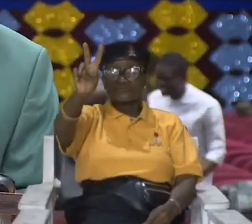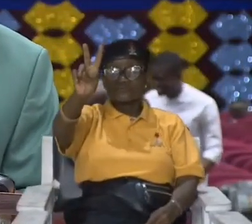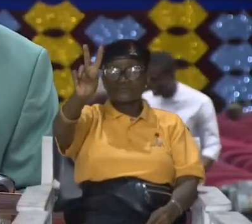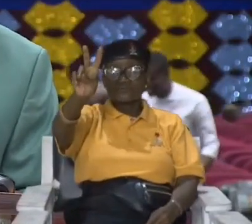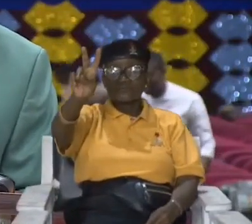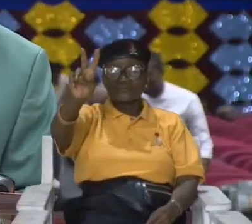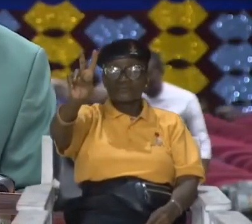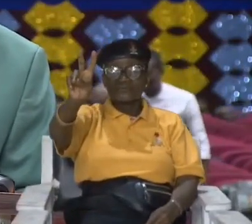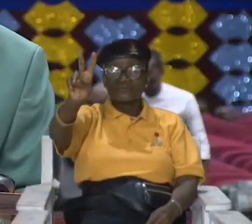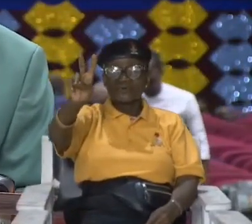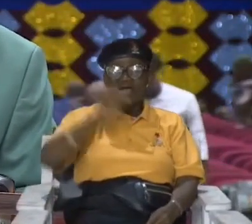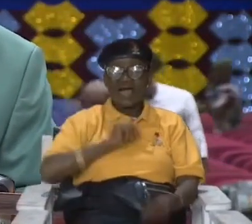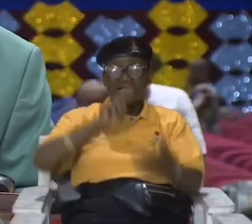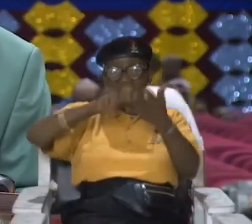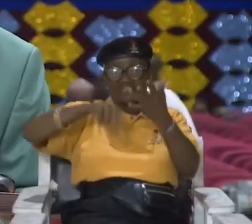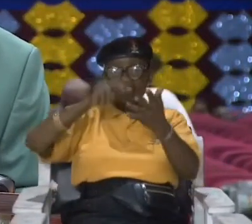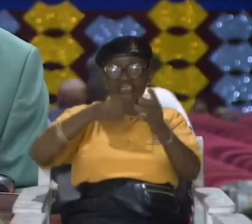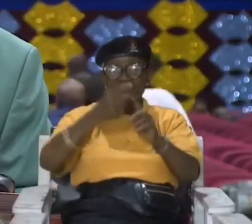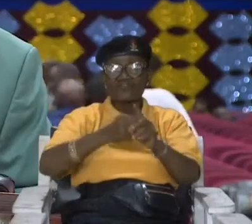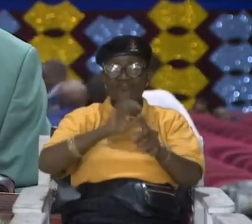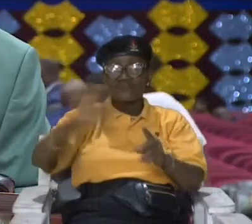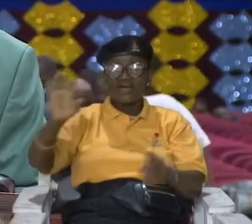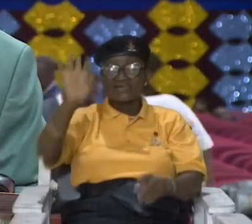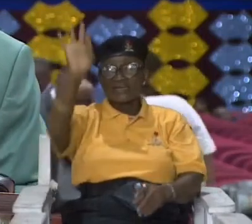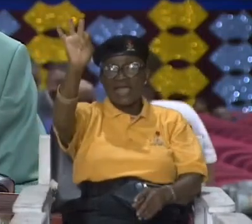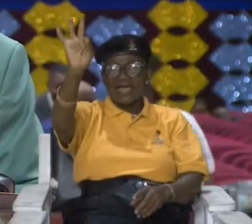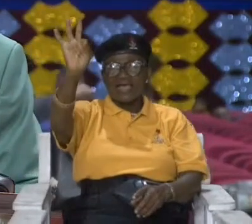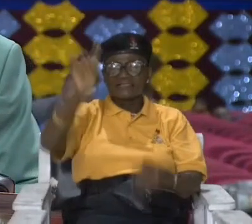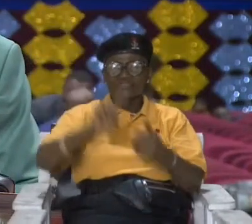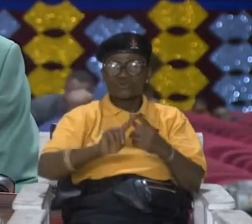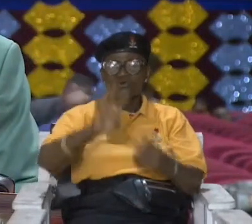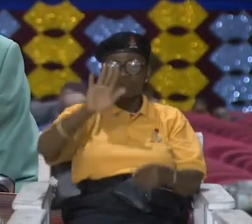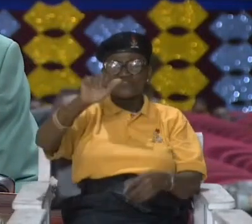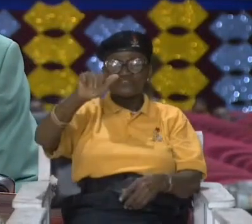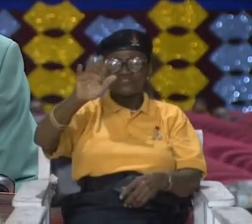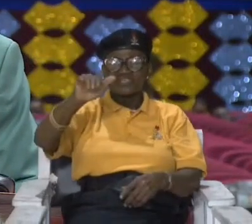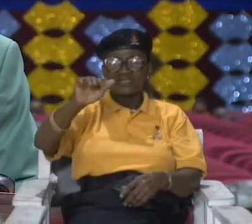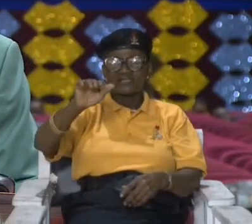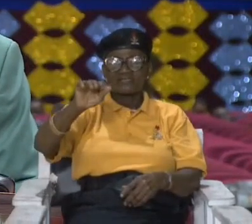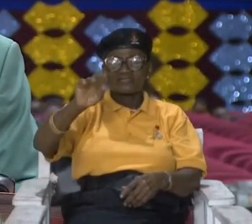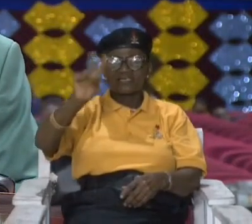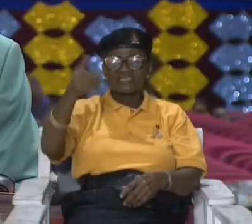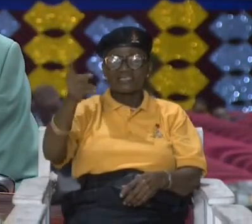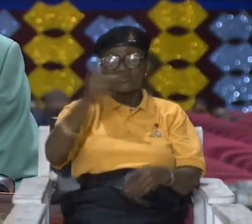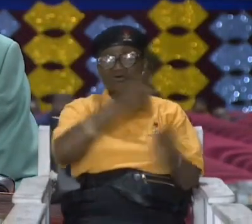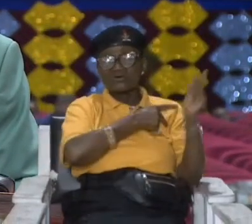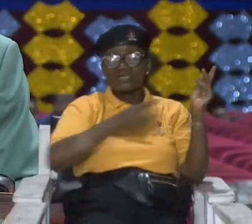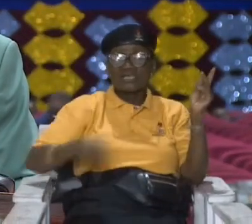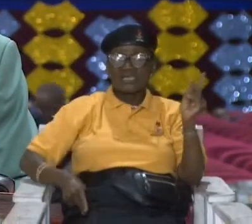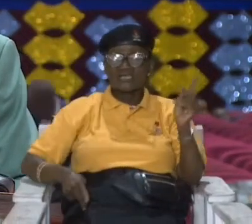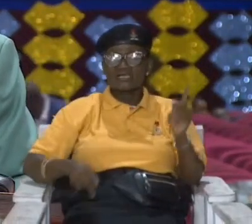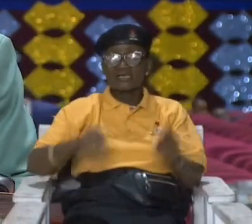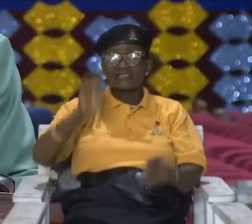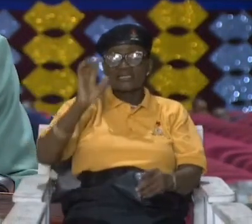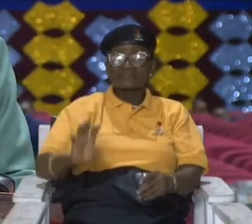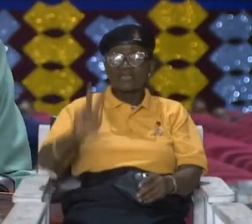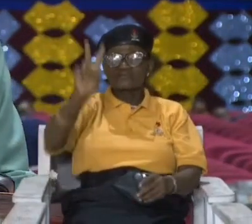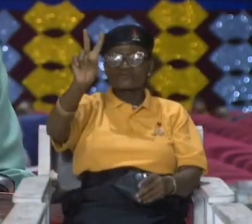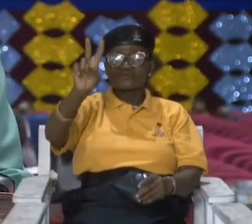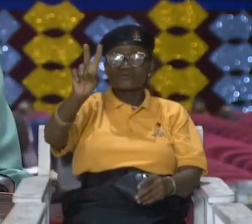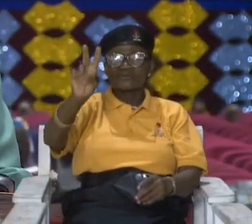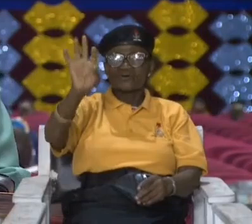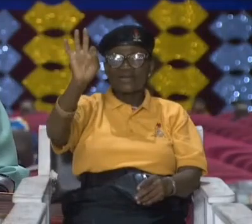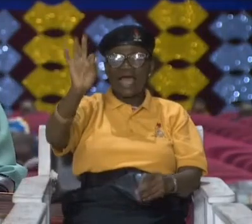I'm reading from verse 9 to 15. 2 Kings 2, 9 to